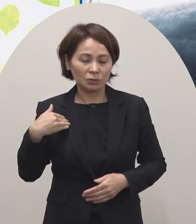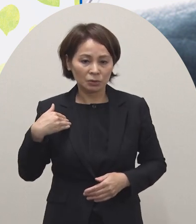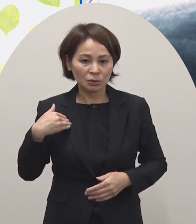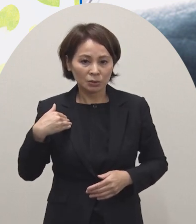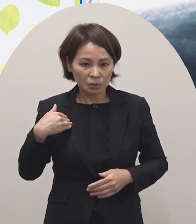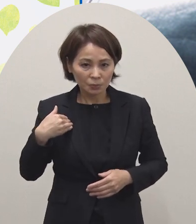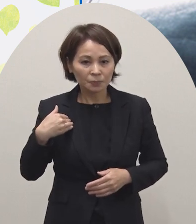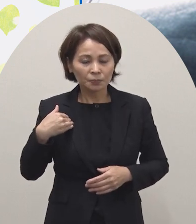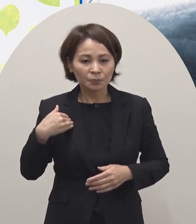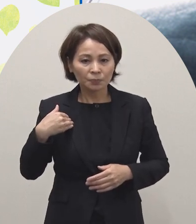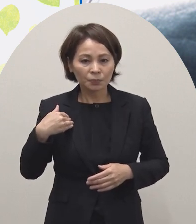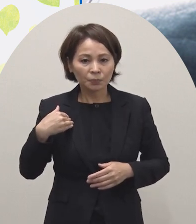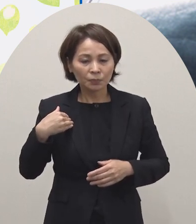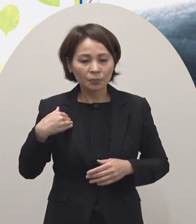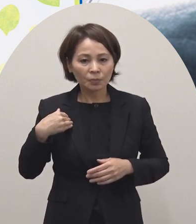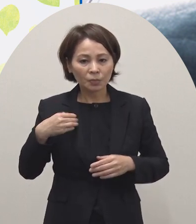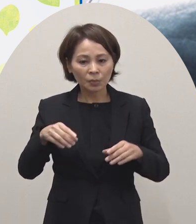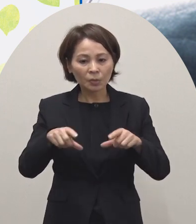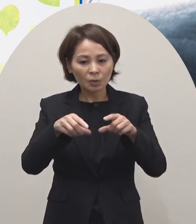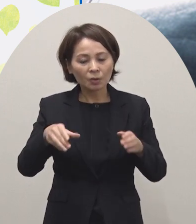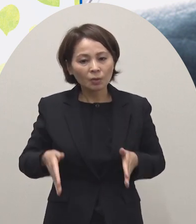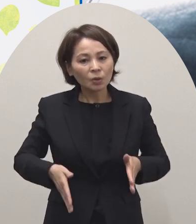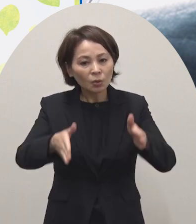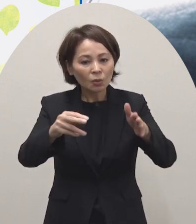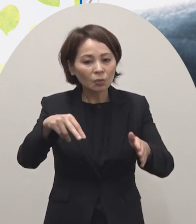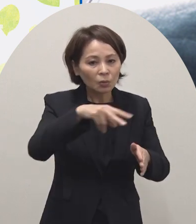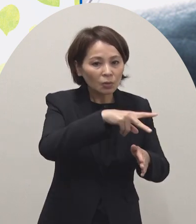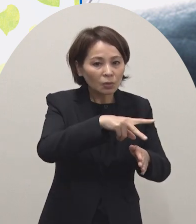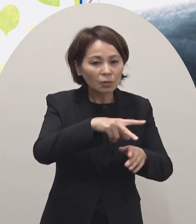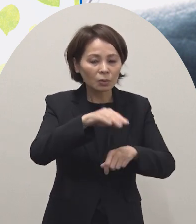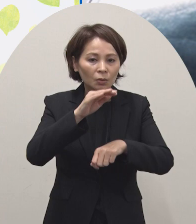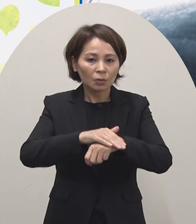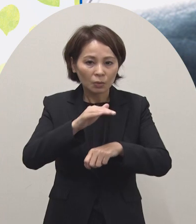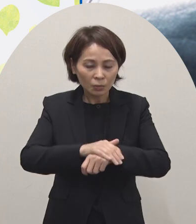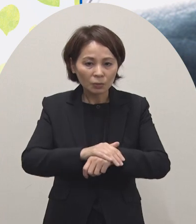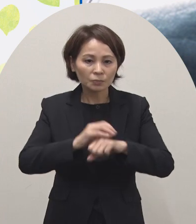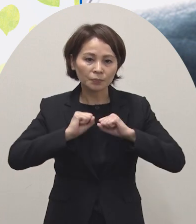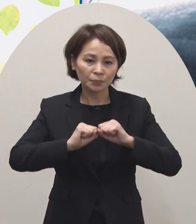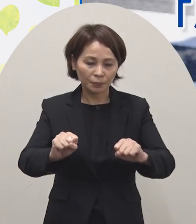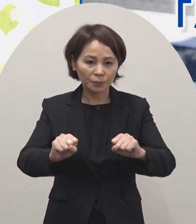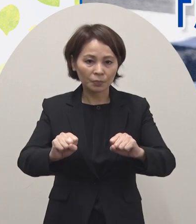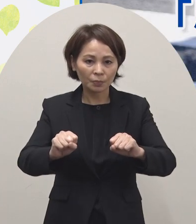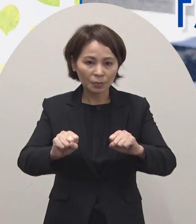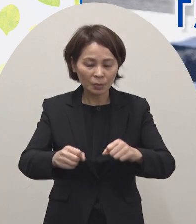Ensuring a safe traffic environment for children and practicing safe crossing.